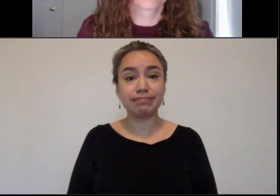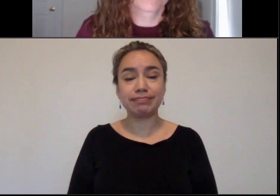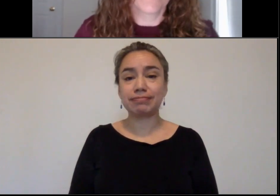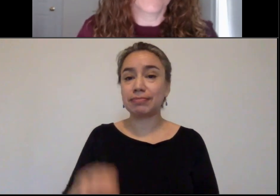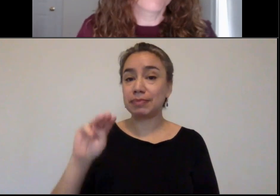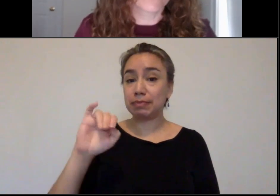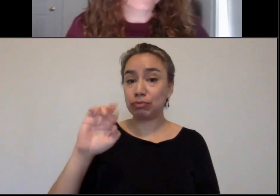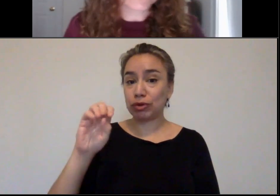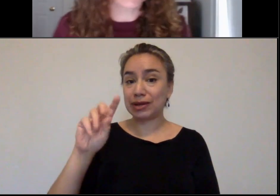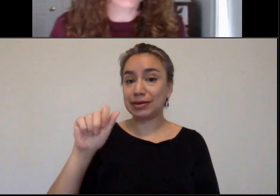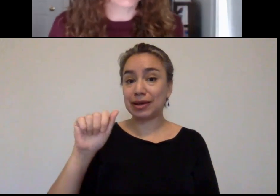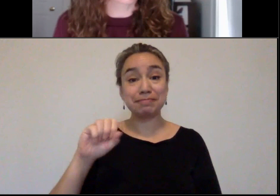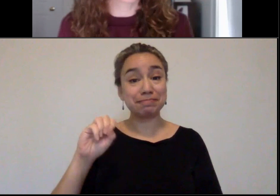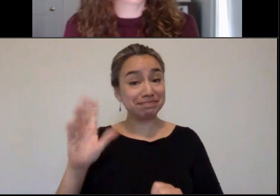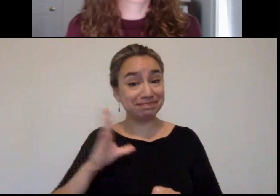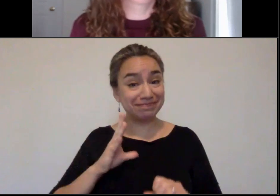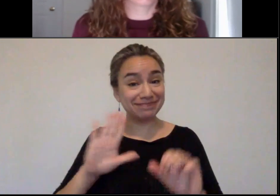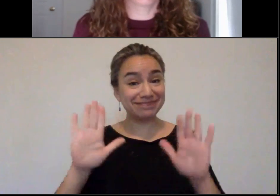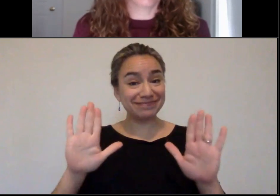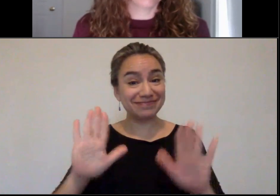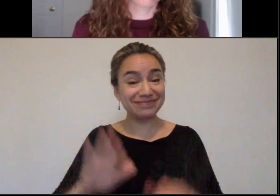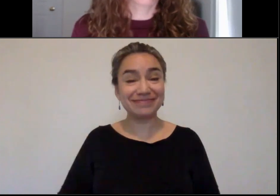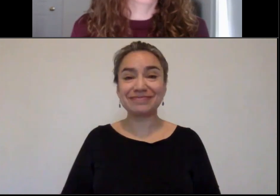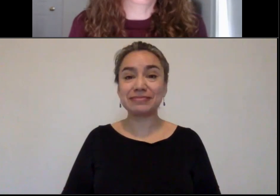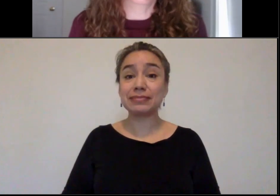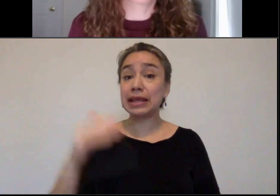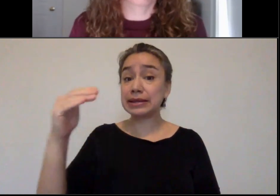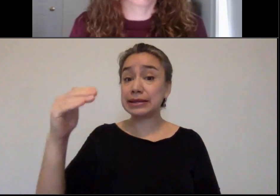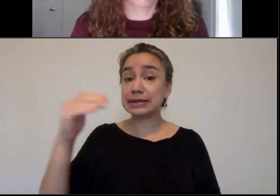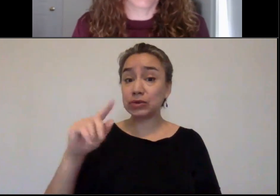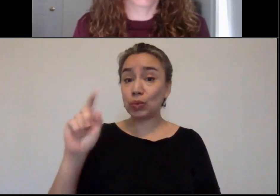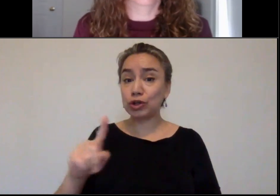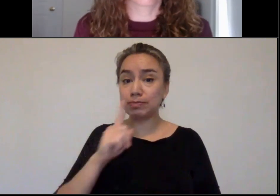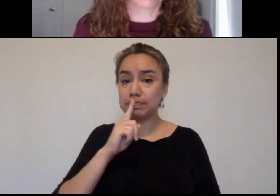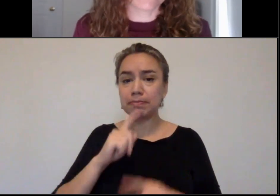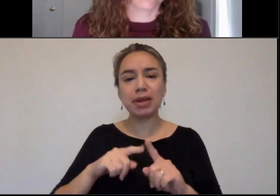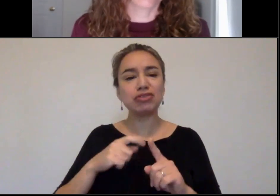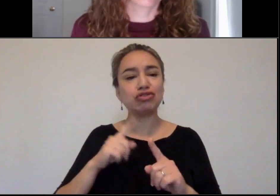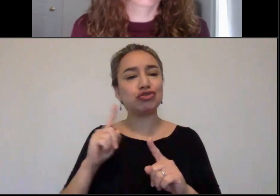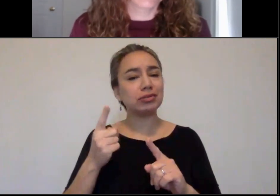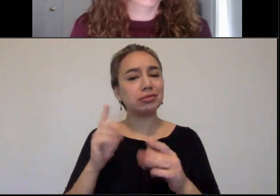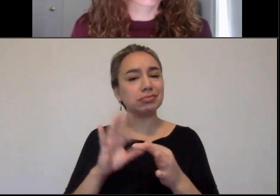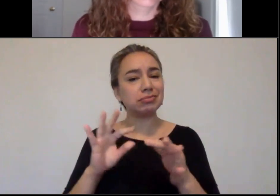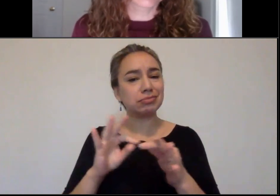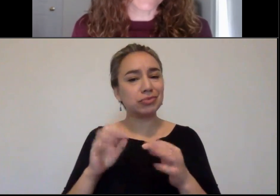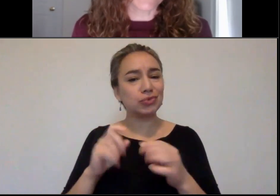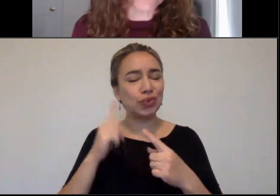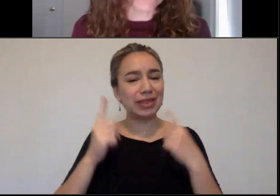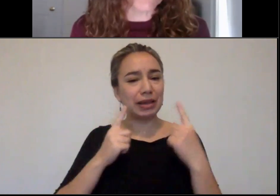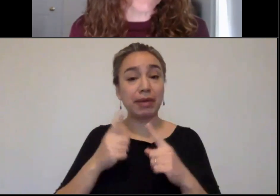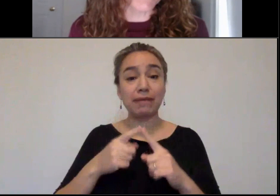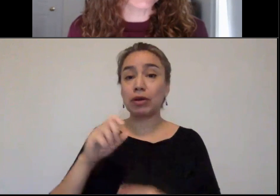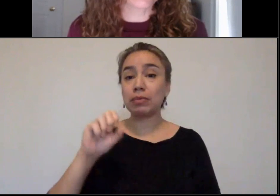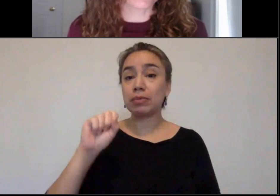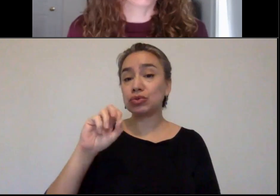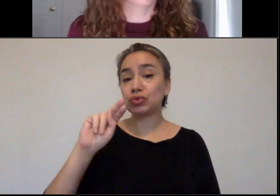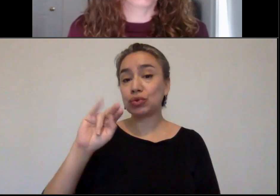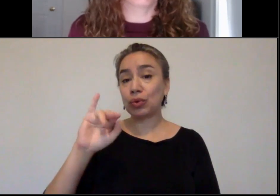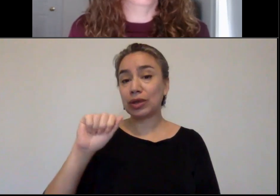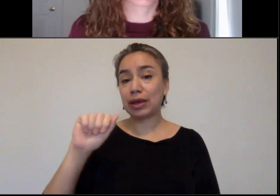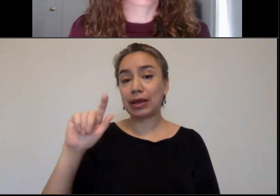you. Our next one isn't a question, but a point to think about from Sonia Leinhardt. And it says, I think that in